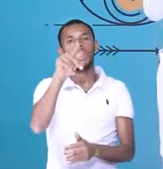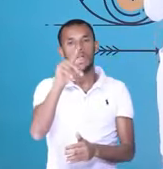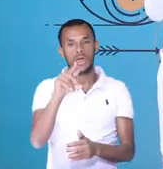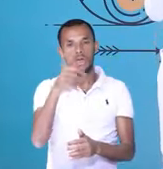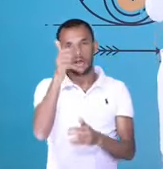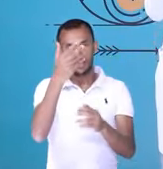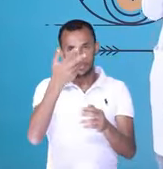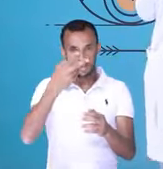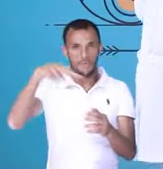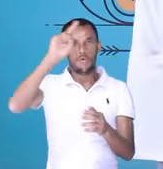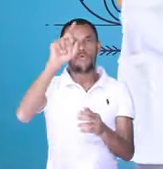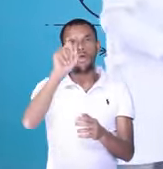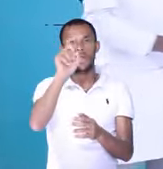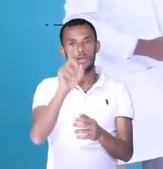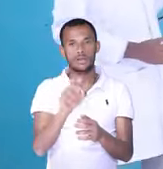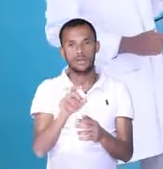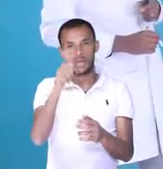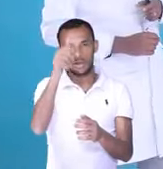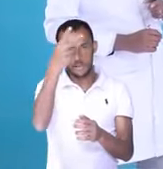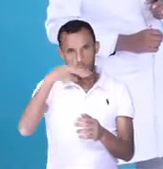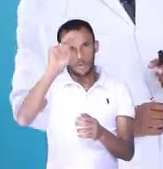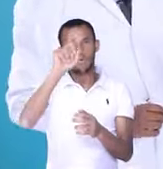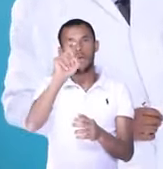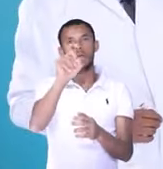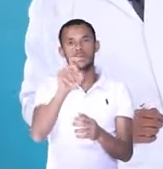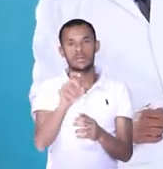A the power of X. A the power of X.